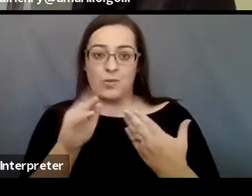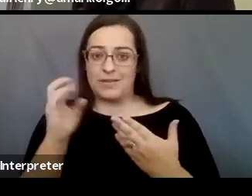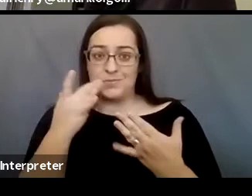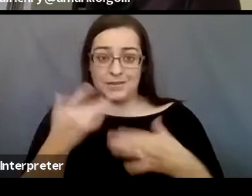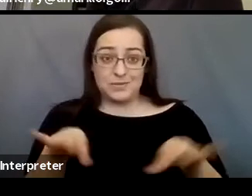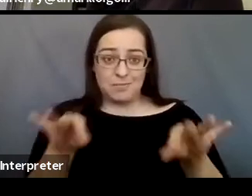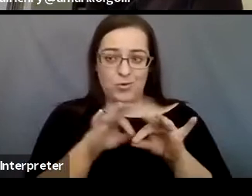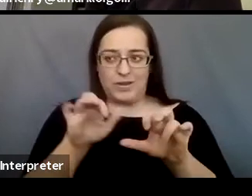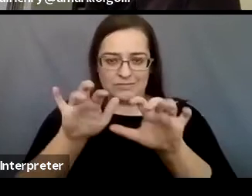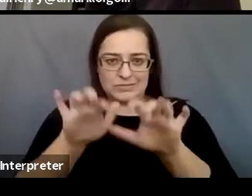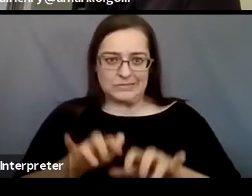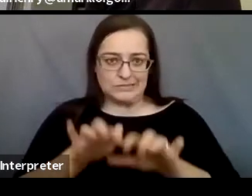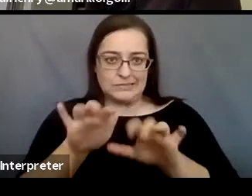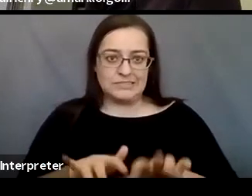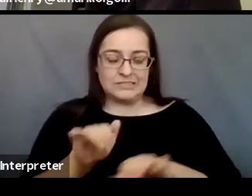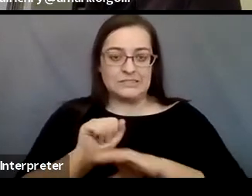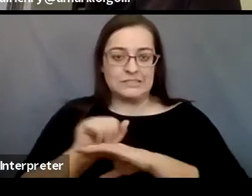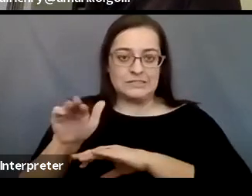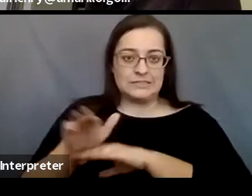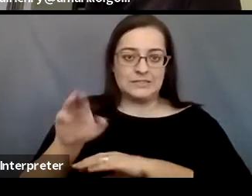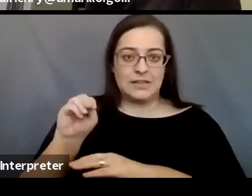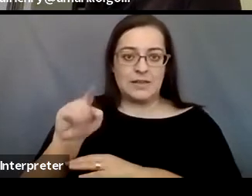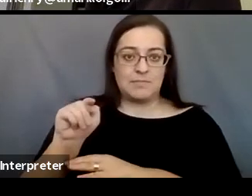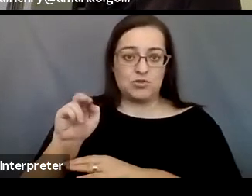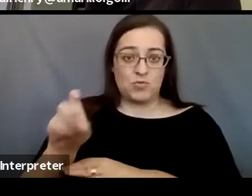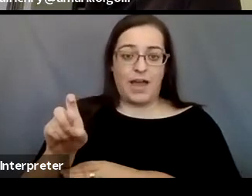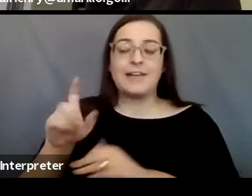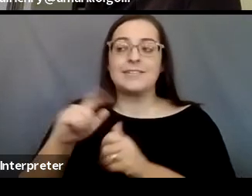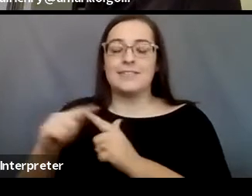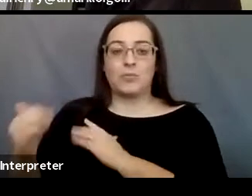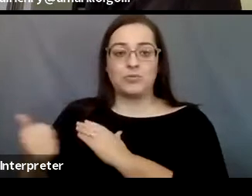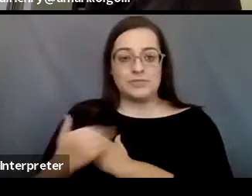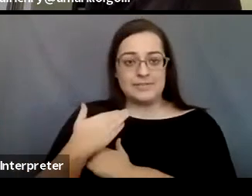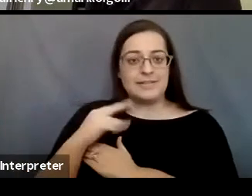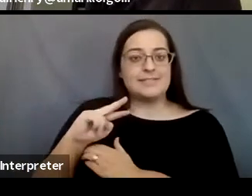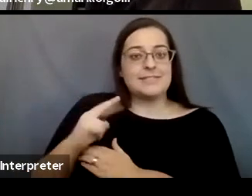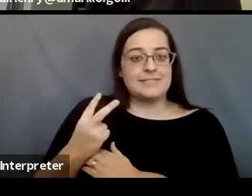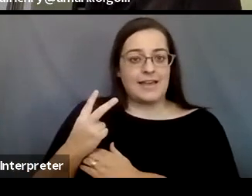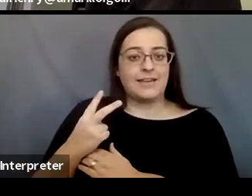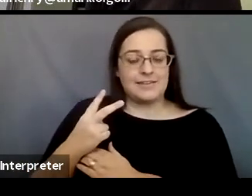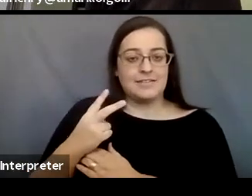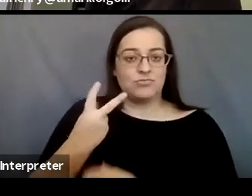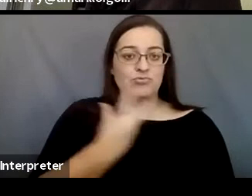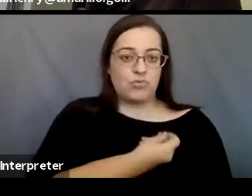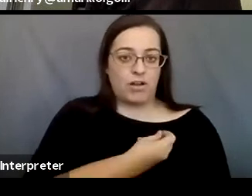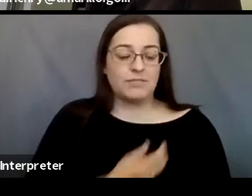system so we get that second vaccine for them to receive it 21 days later.